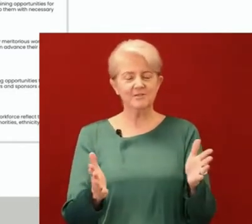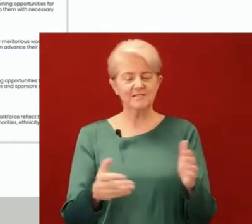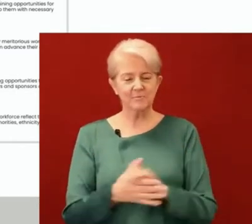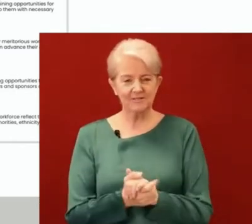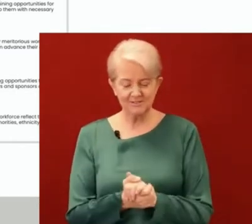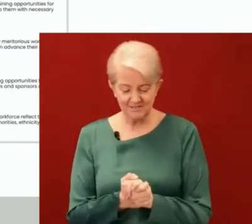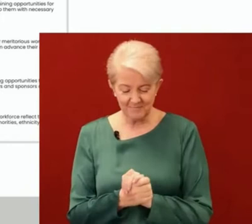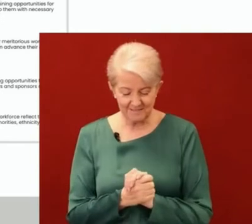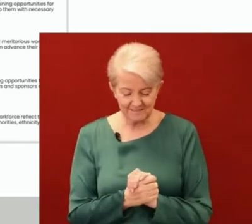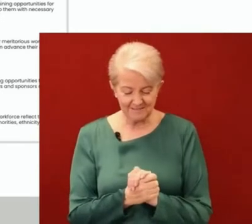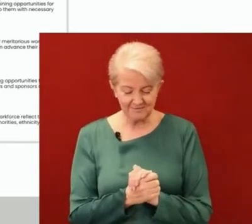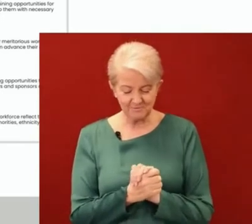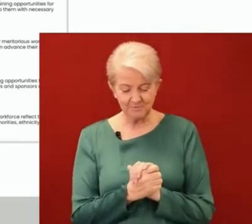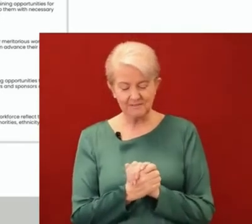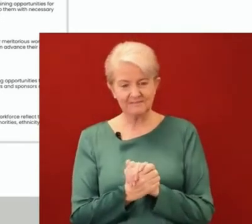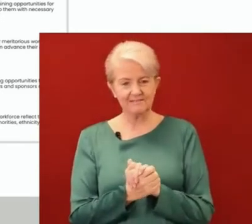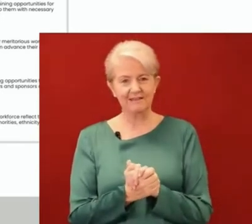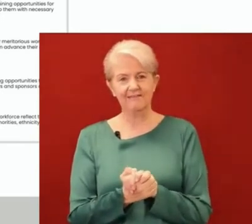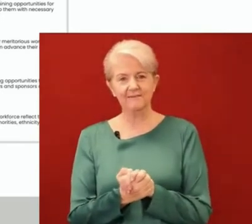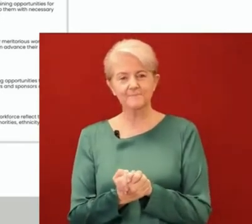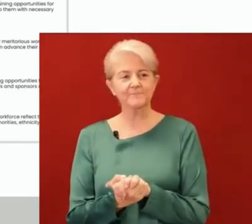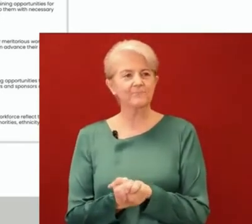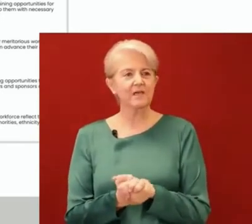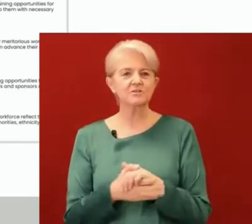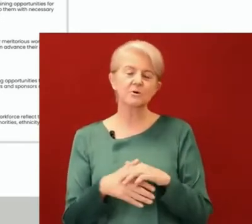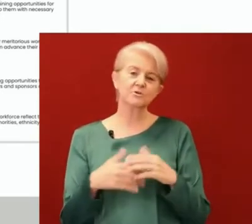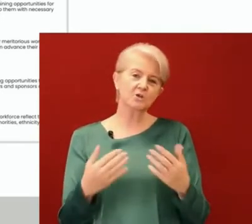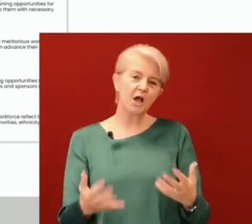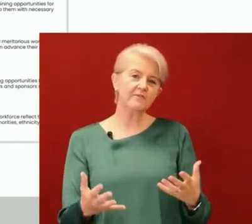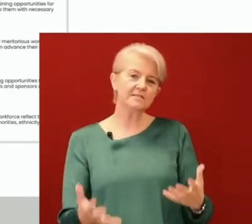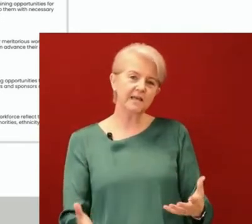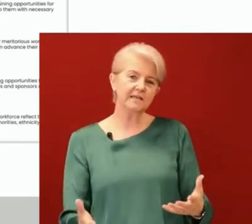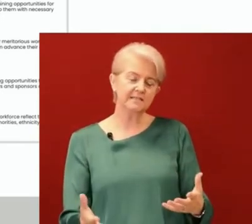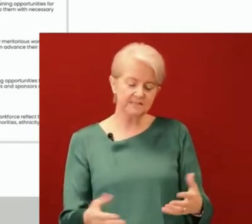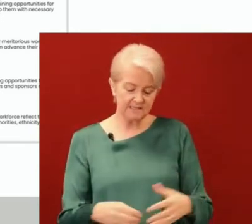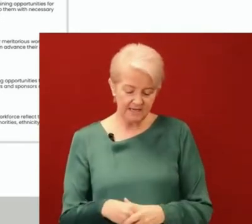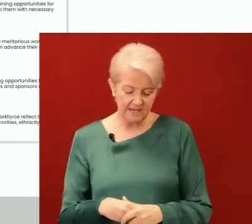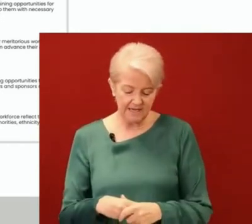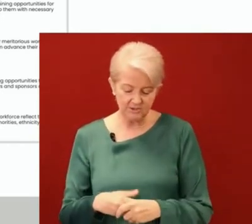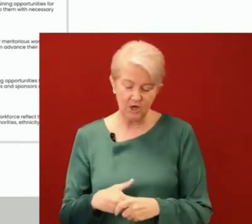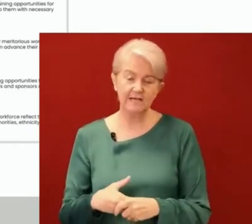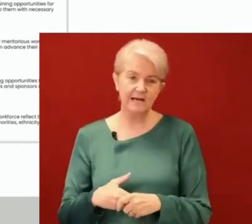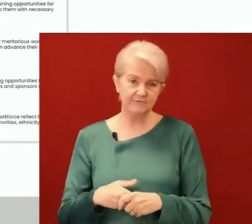Some interesting pictures, I must say, as I was putting this together. So on July the 2nd,